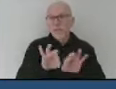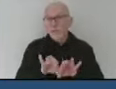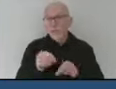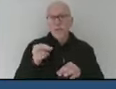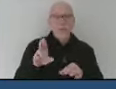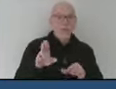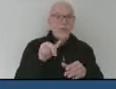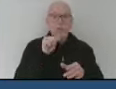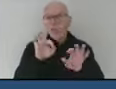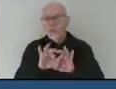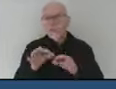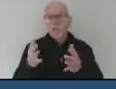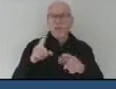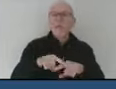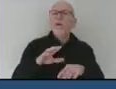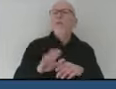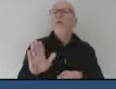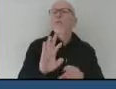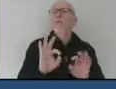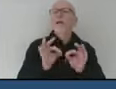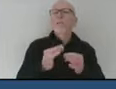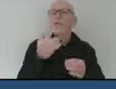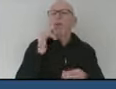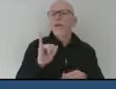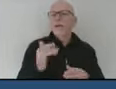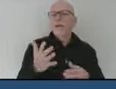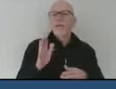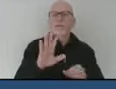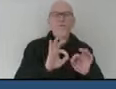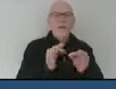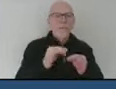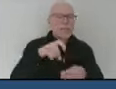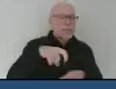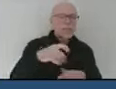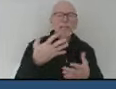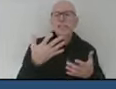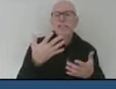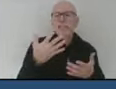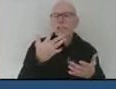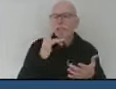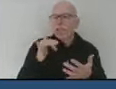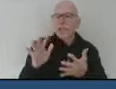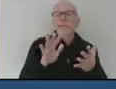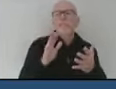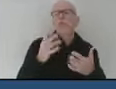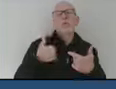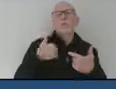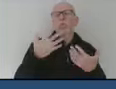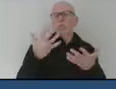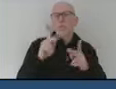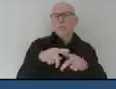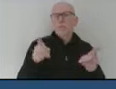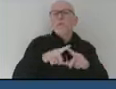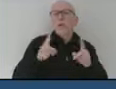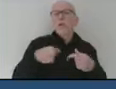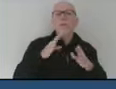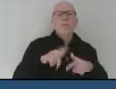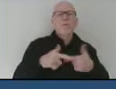their family, not just needs, but considerations. And with that, I'll turn it back over to you and